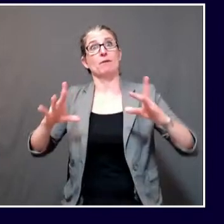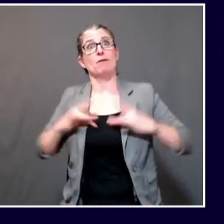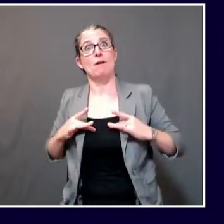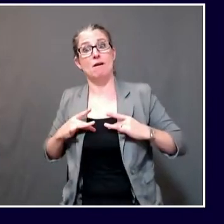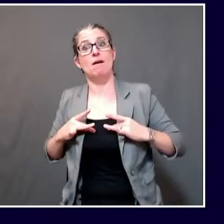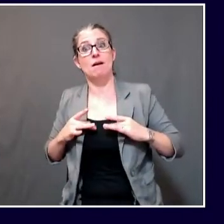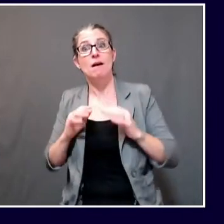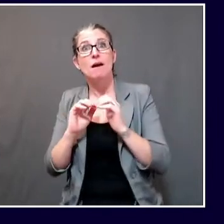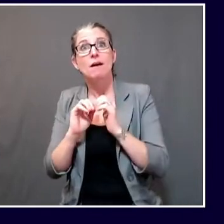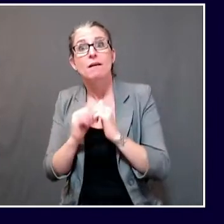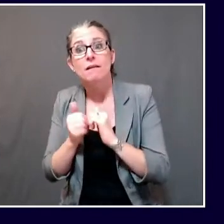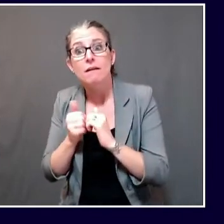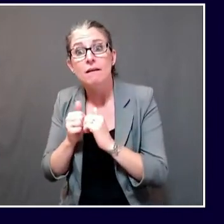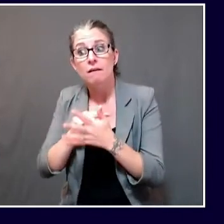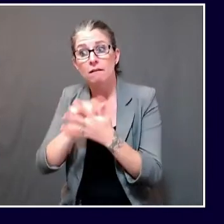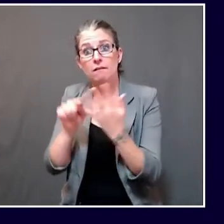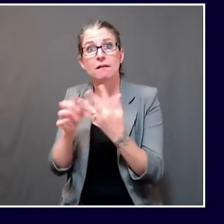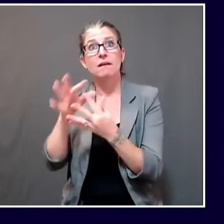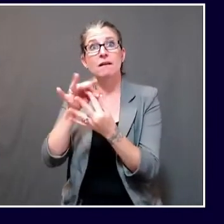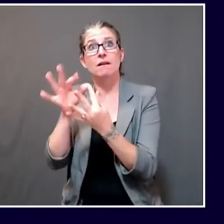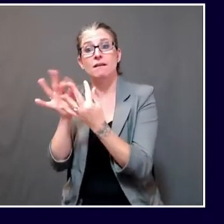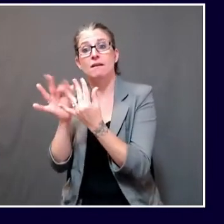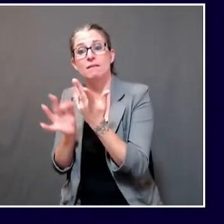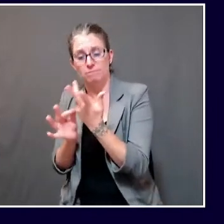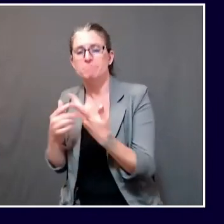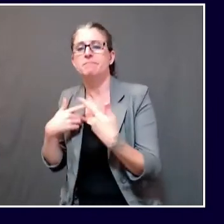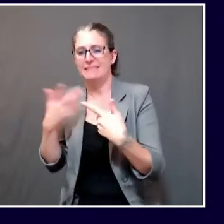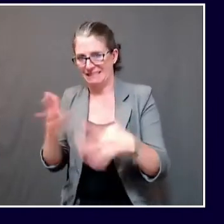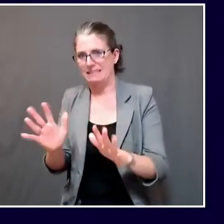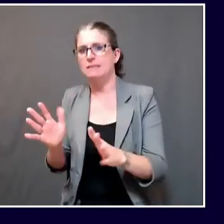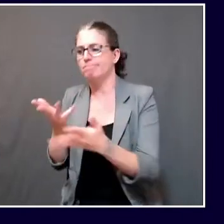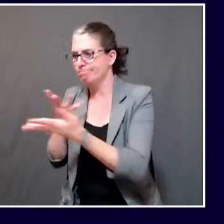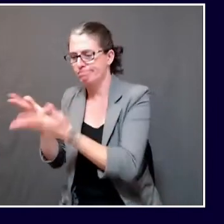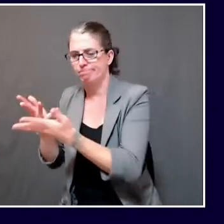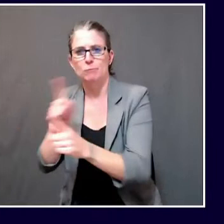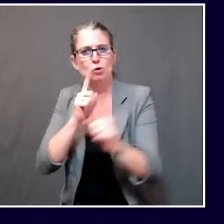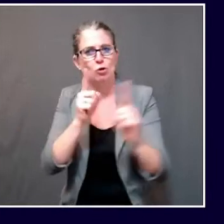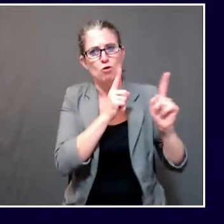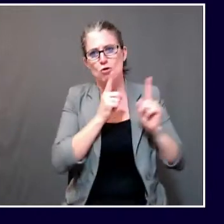setting. Now, as we've talked about repeatedly with respect to